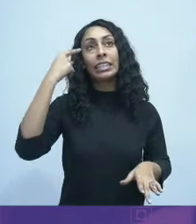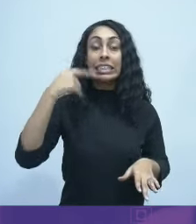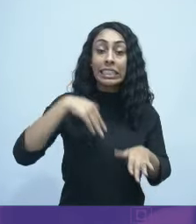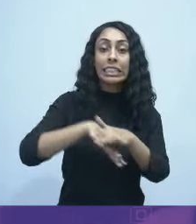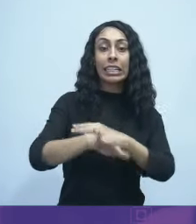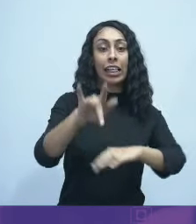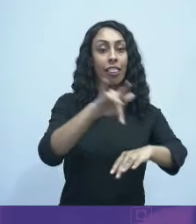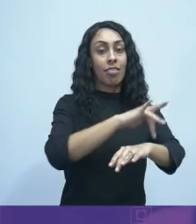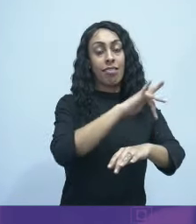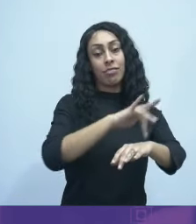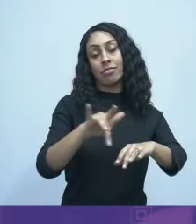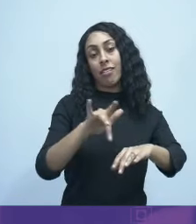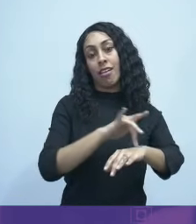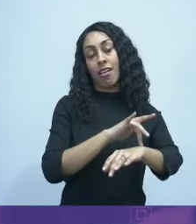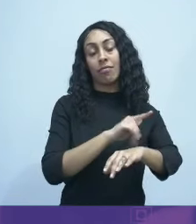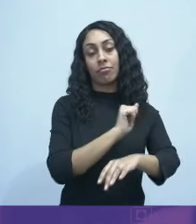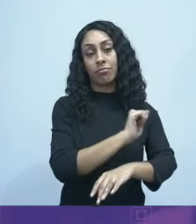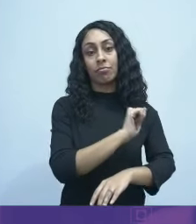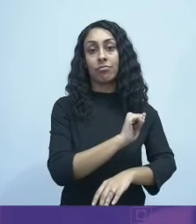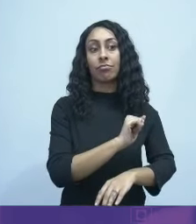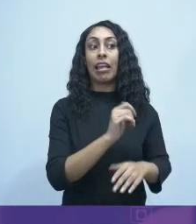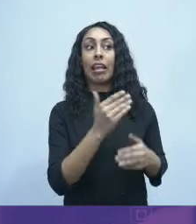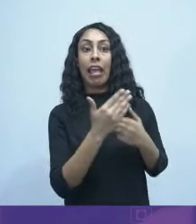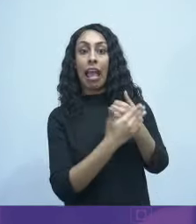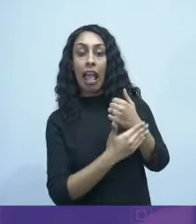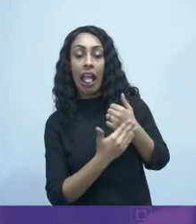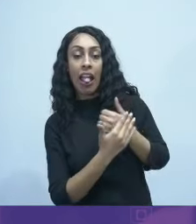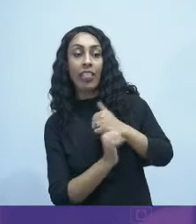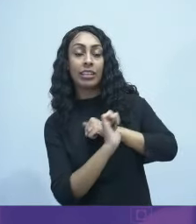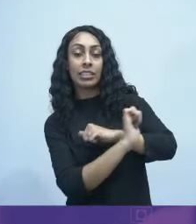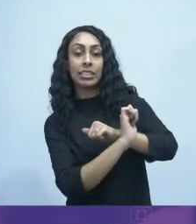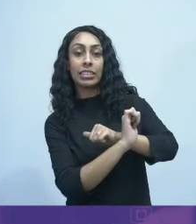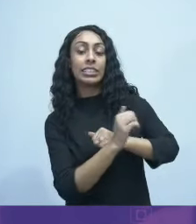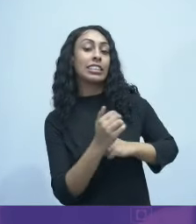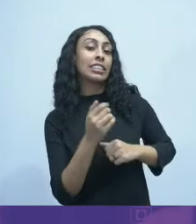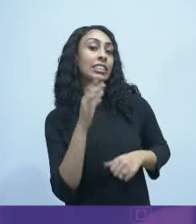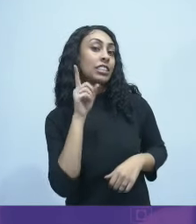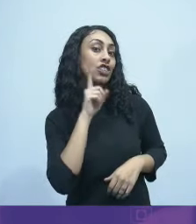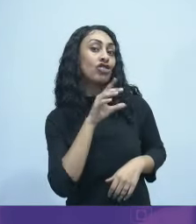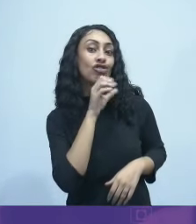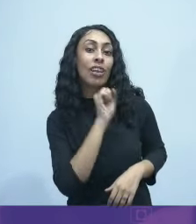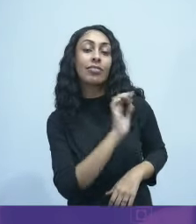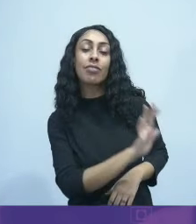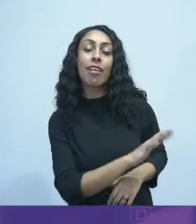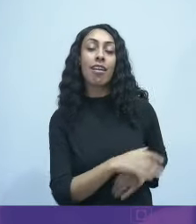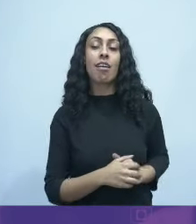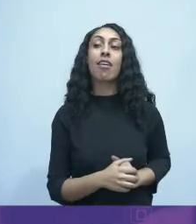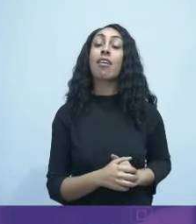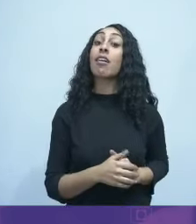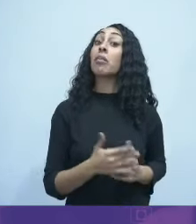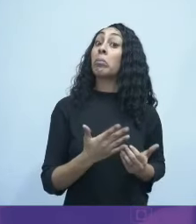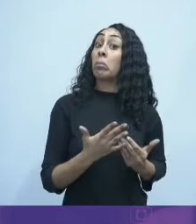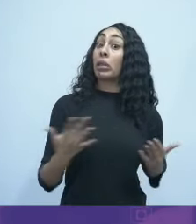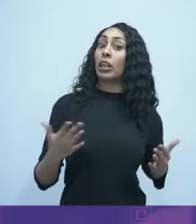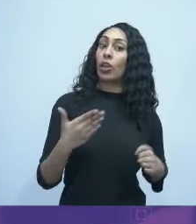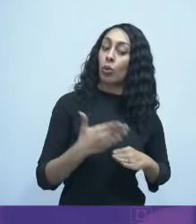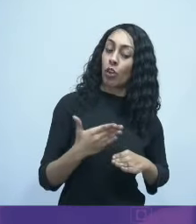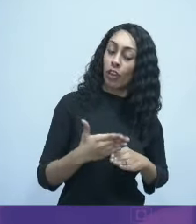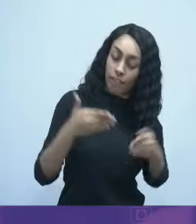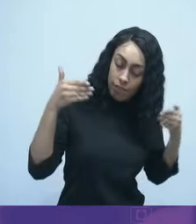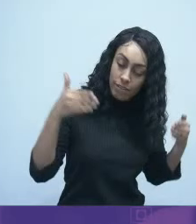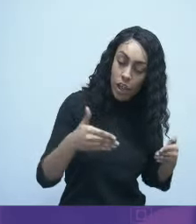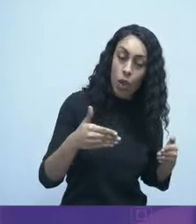theatre, and it's certainly been the case in terms of ethnicity and in terms of gender. I think a key part of that work has been some of the